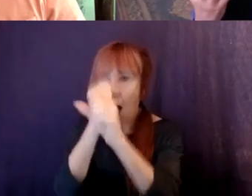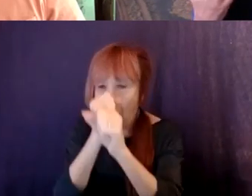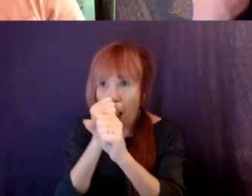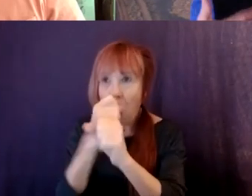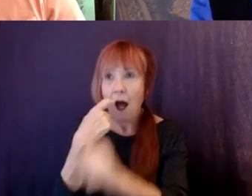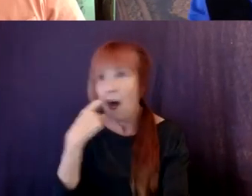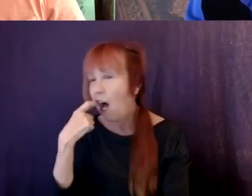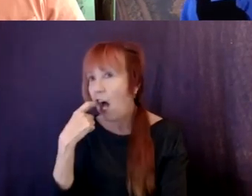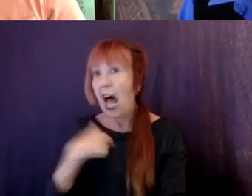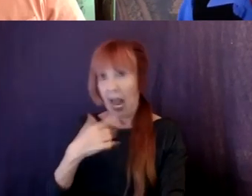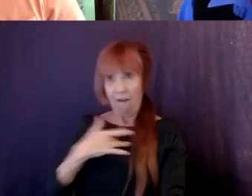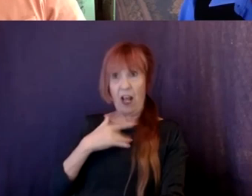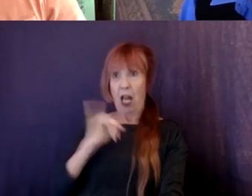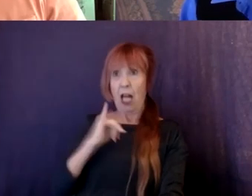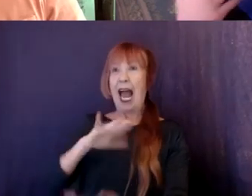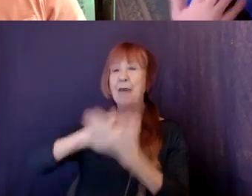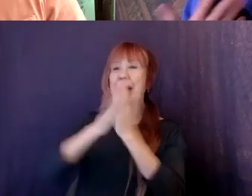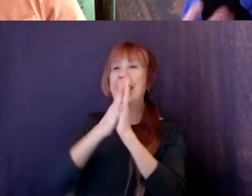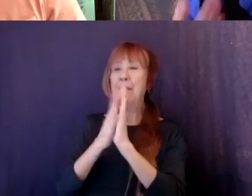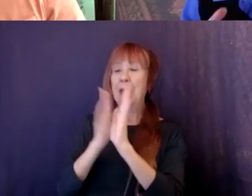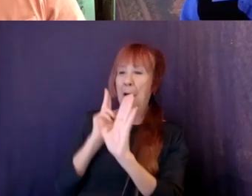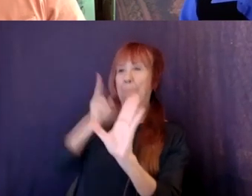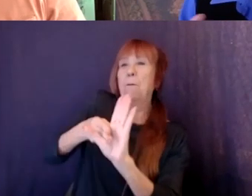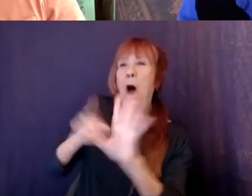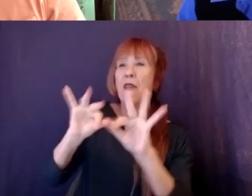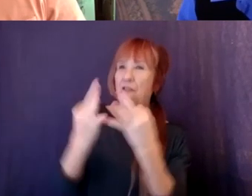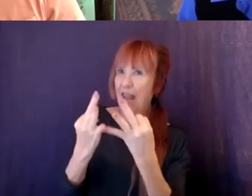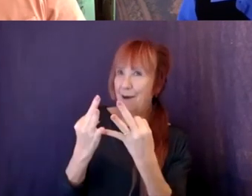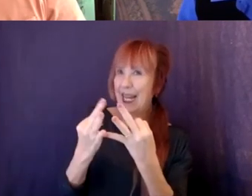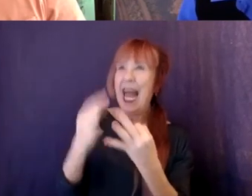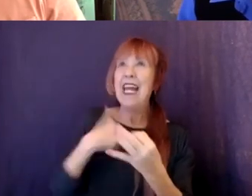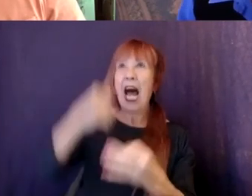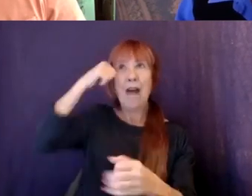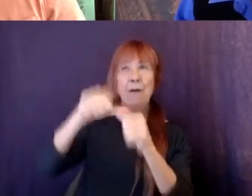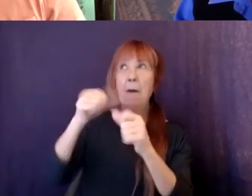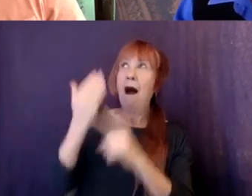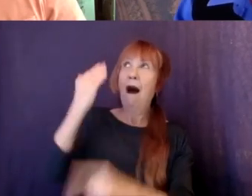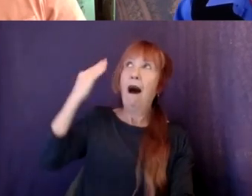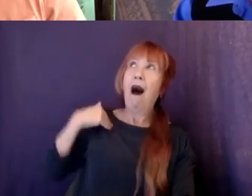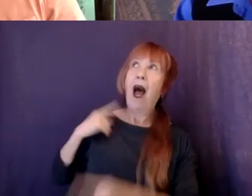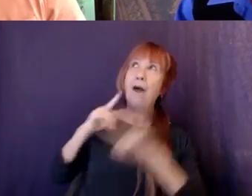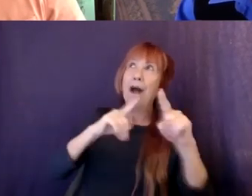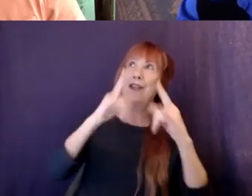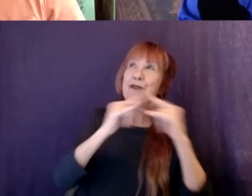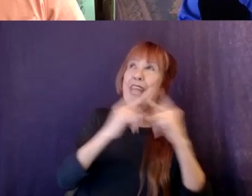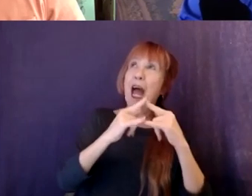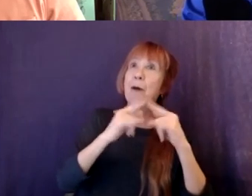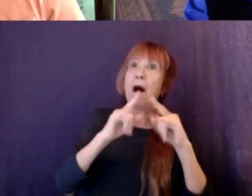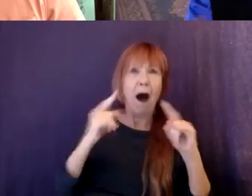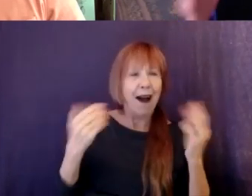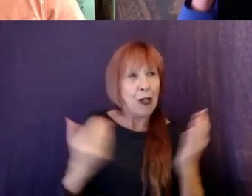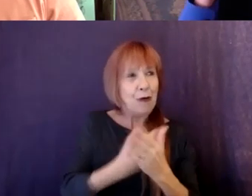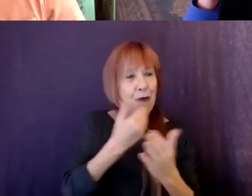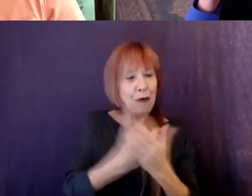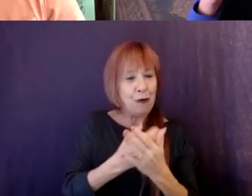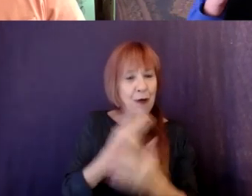like I became part of the family. It reminded of me when I went to camp, and then it took me on a whole new,